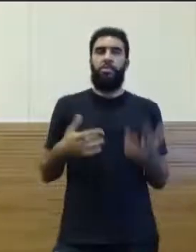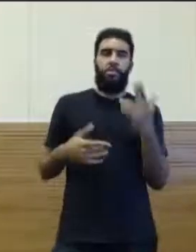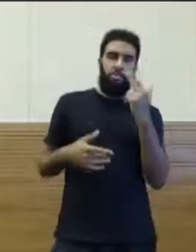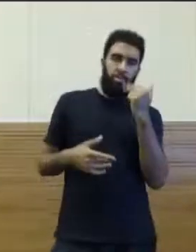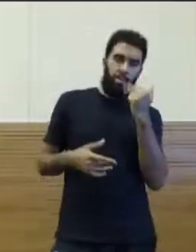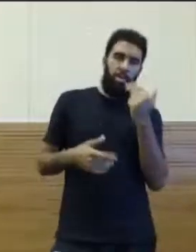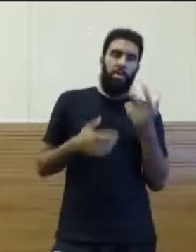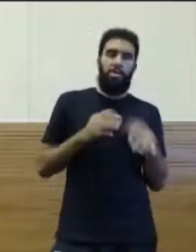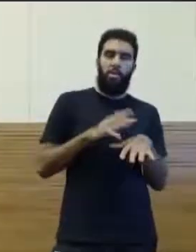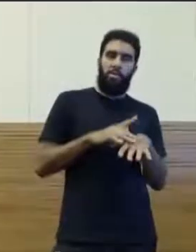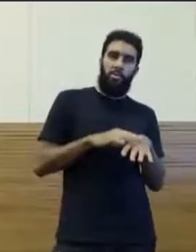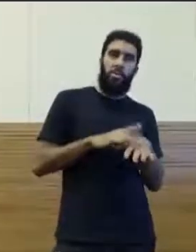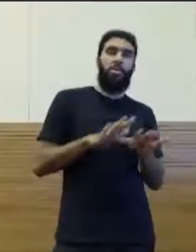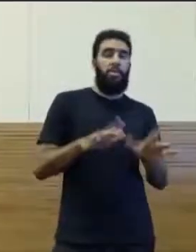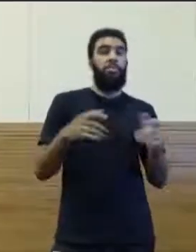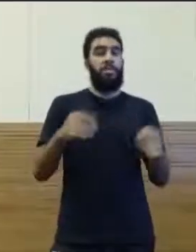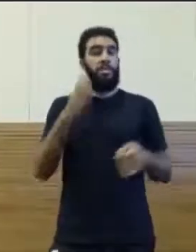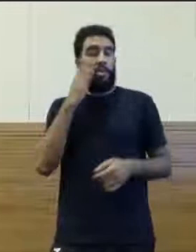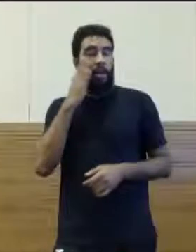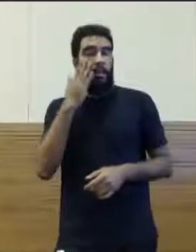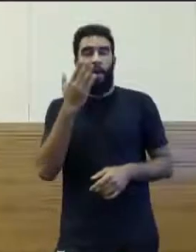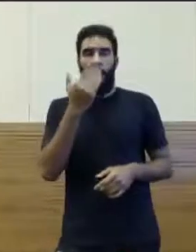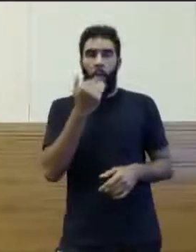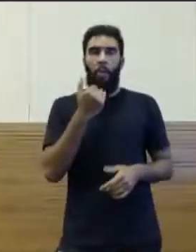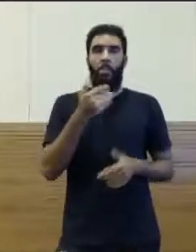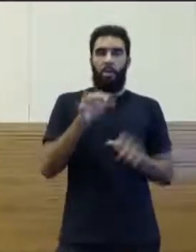between healthy